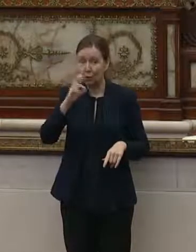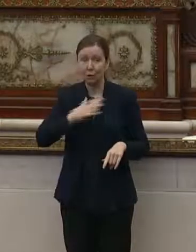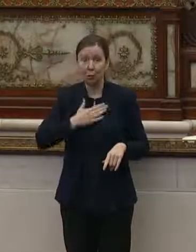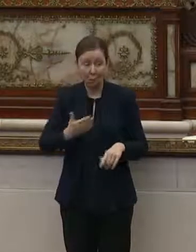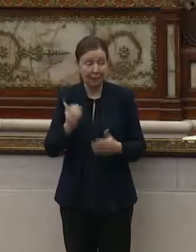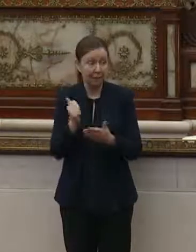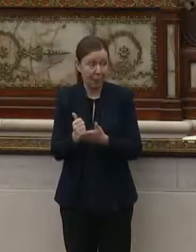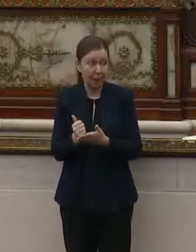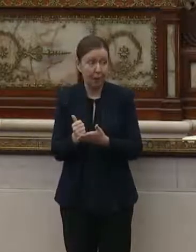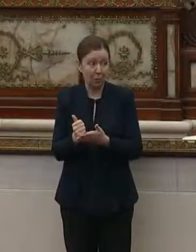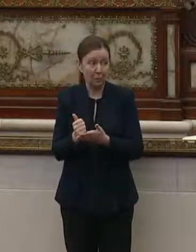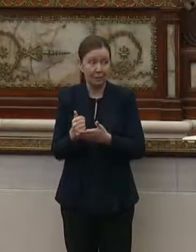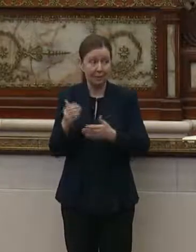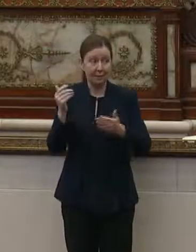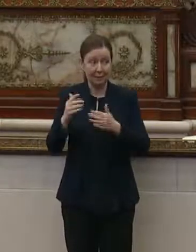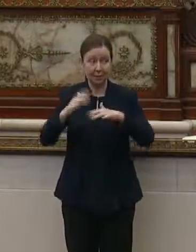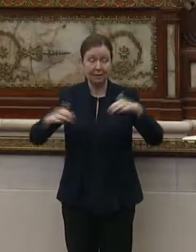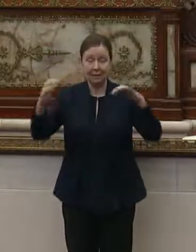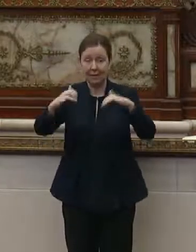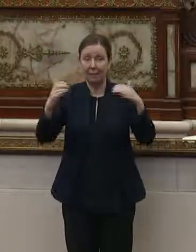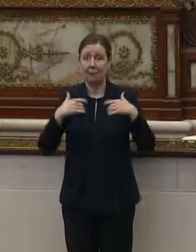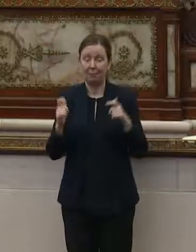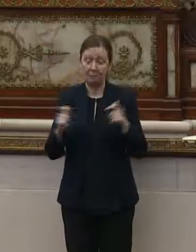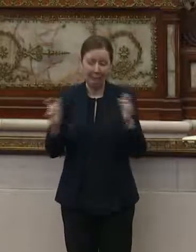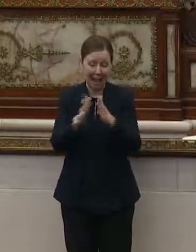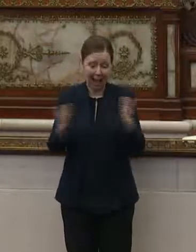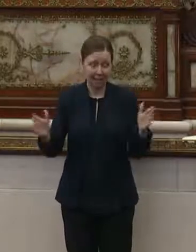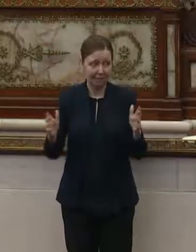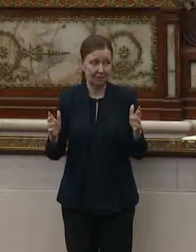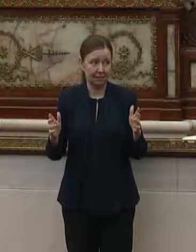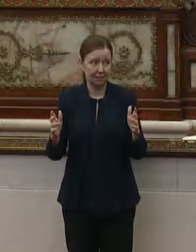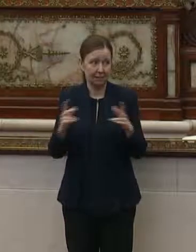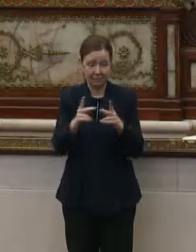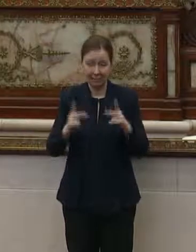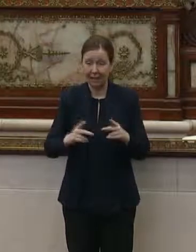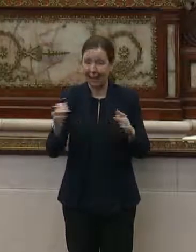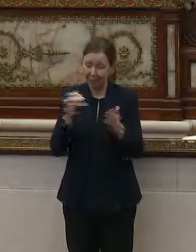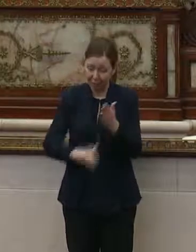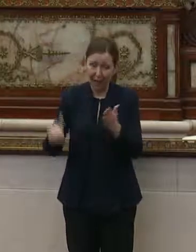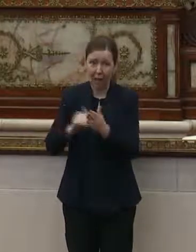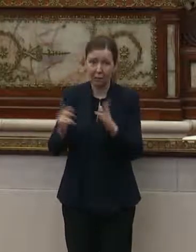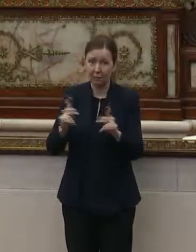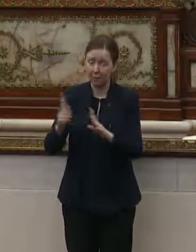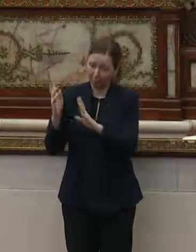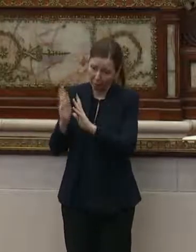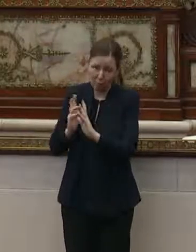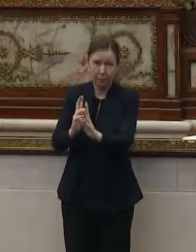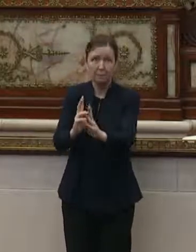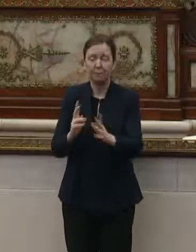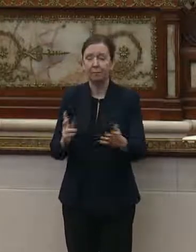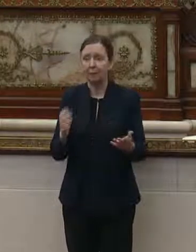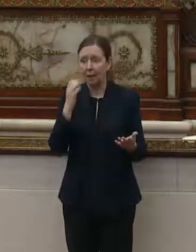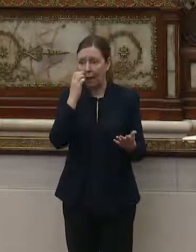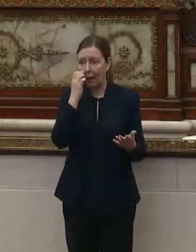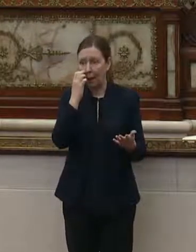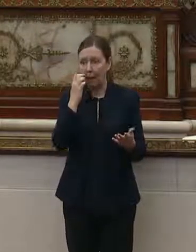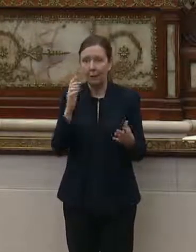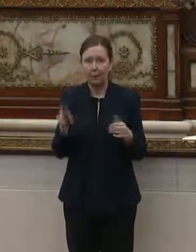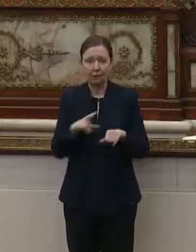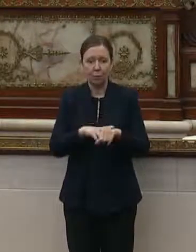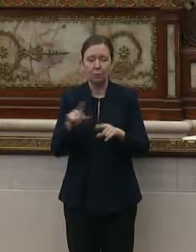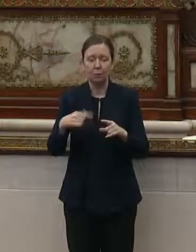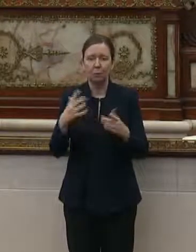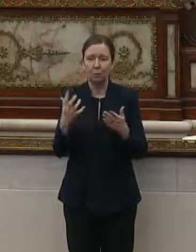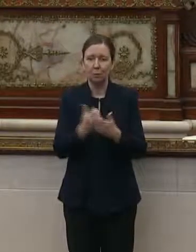help down by the stadium and have a mass site down there where we can get thousands of people through. And the key, of course, is that once someone